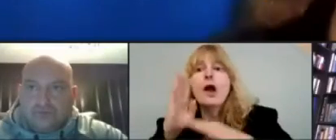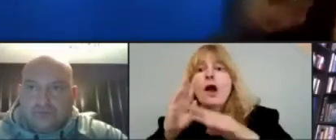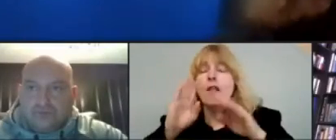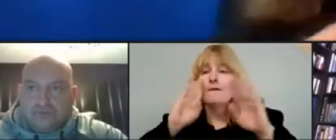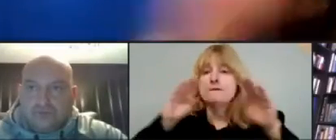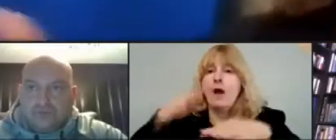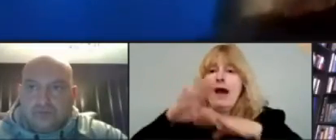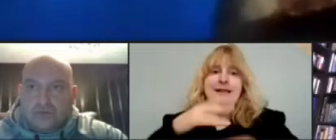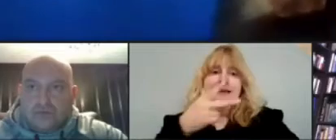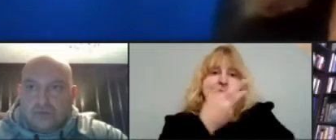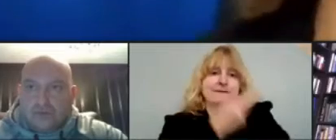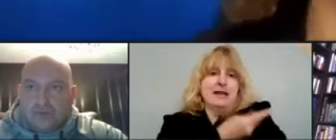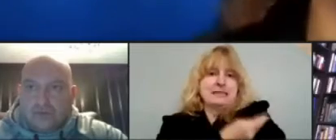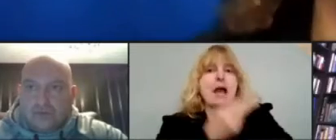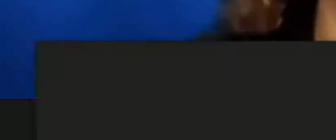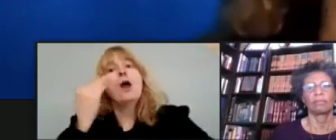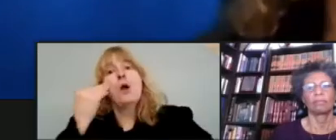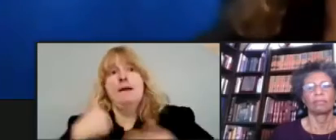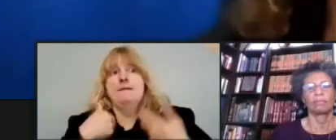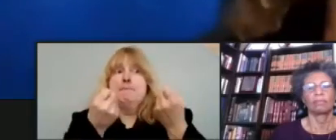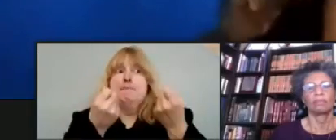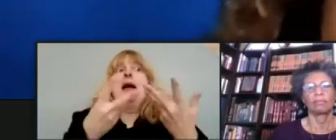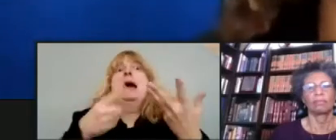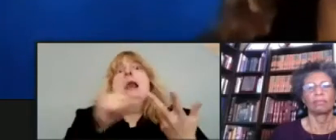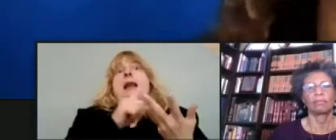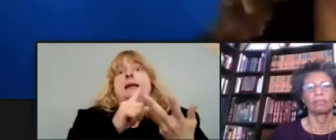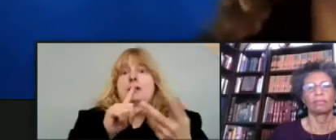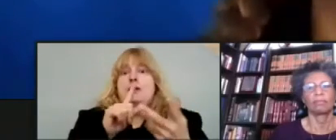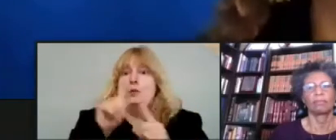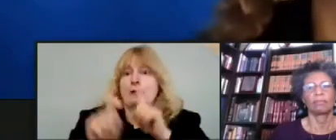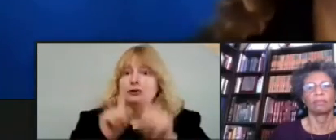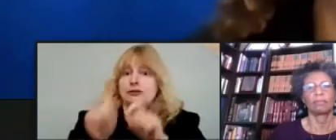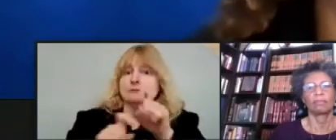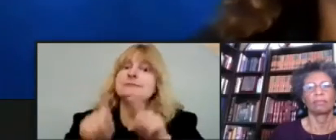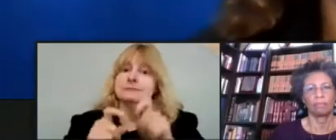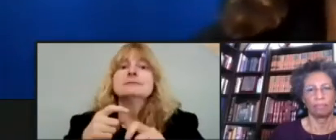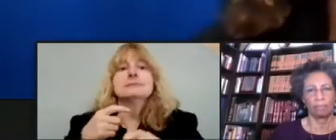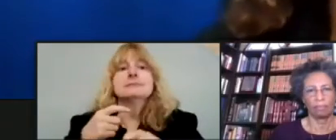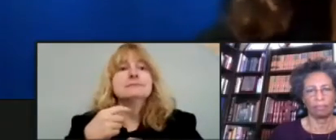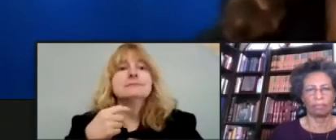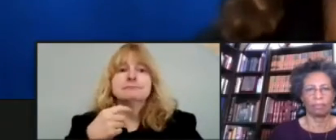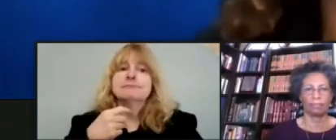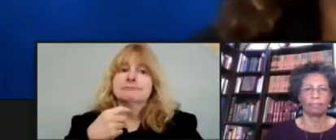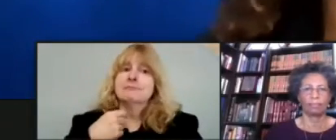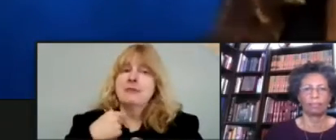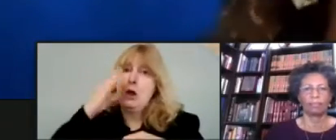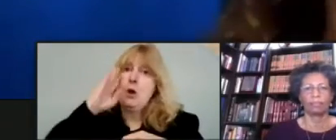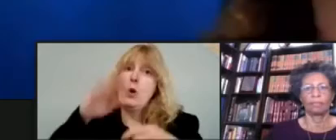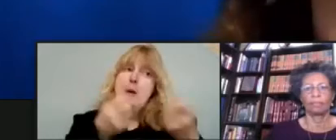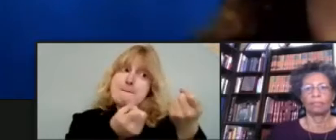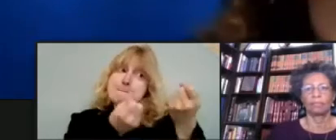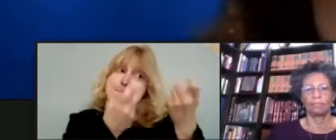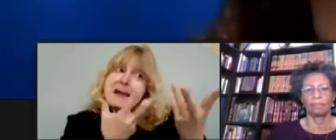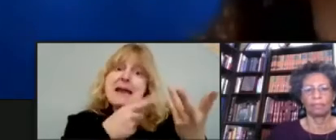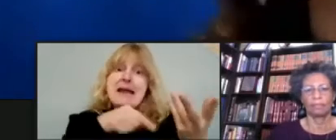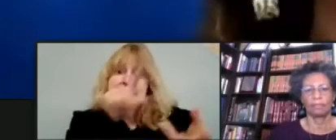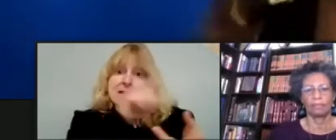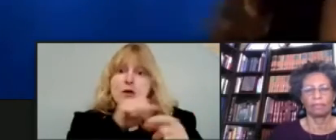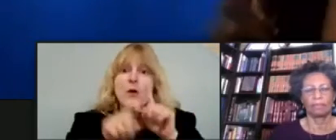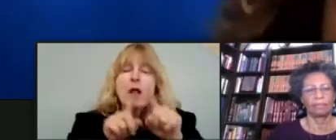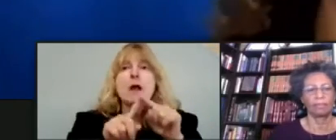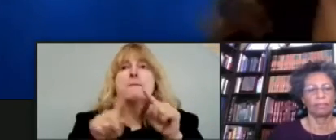We know there are burning questions out there. I don't mind saying that just as there are many questions, the nature of science